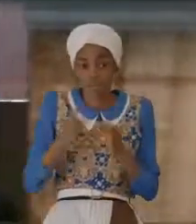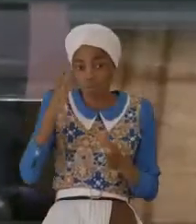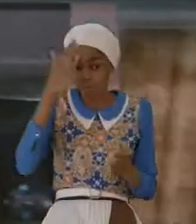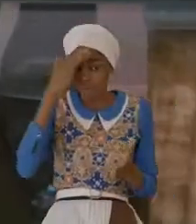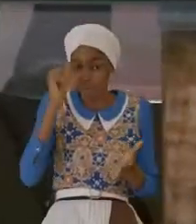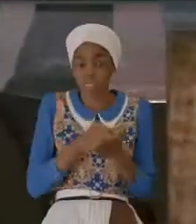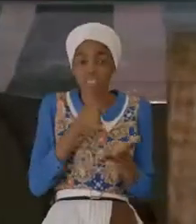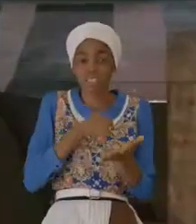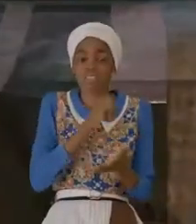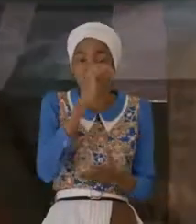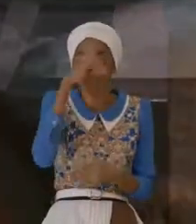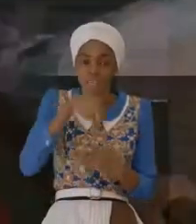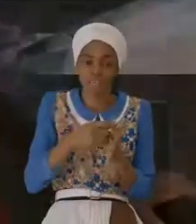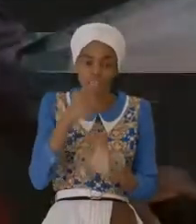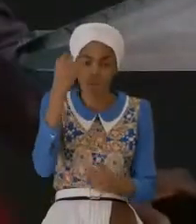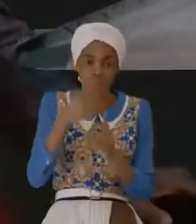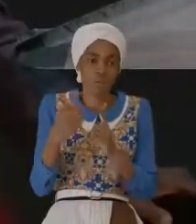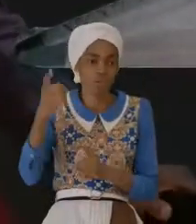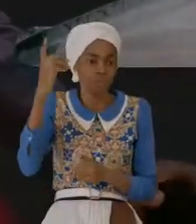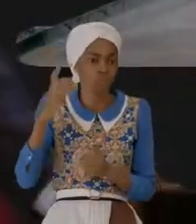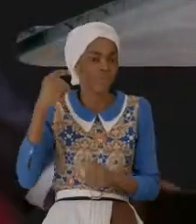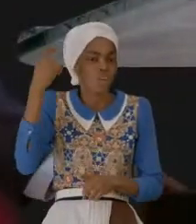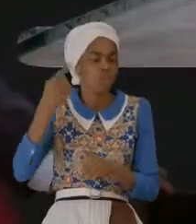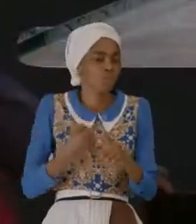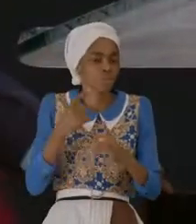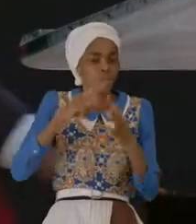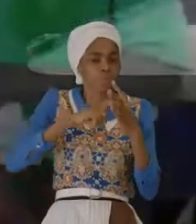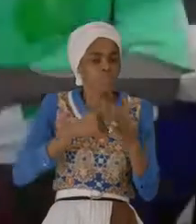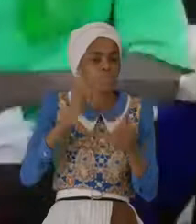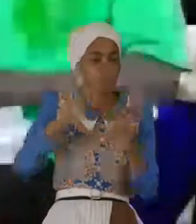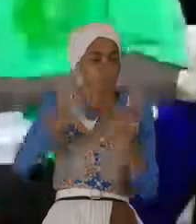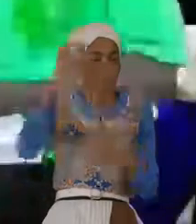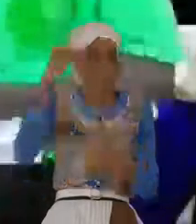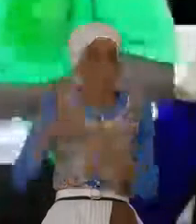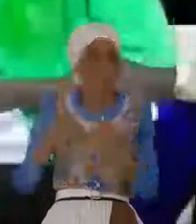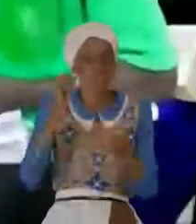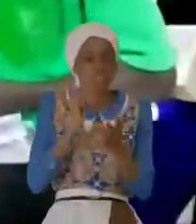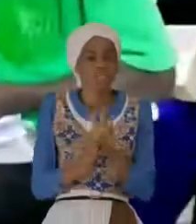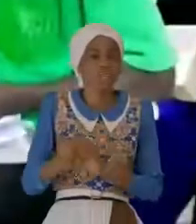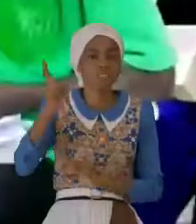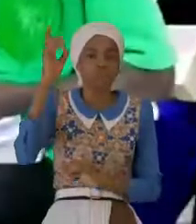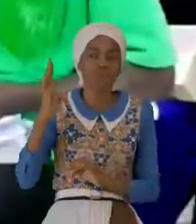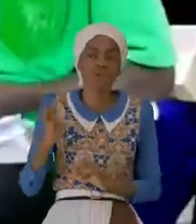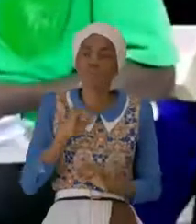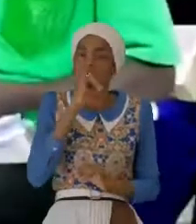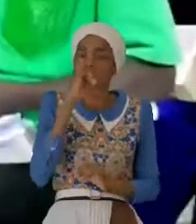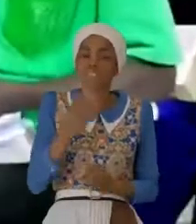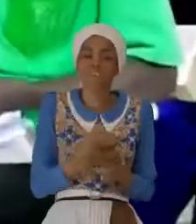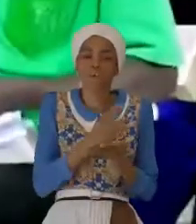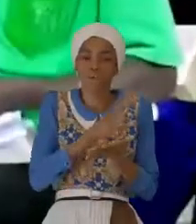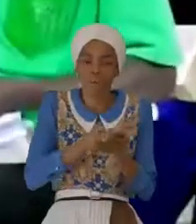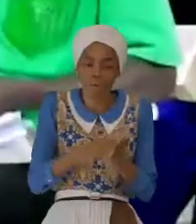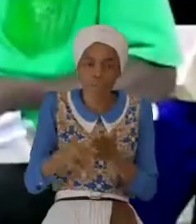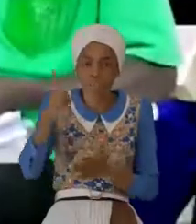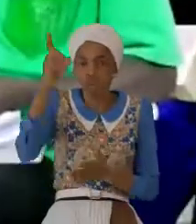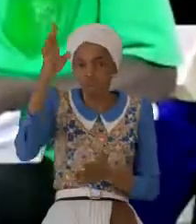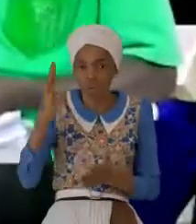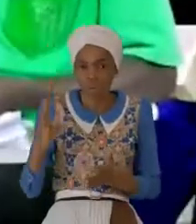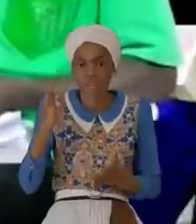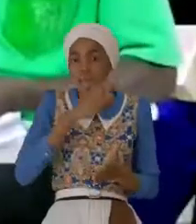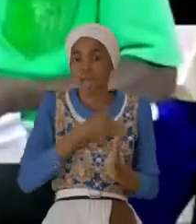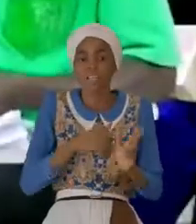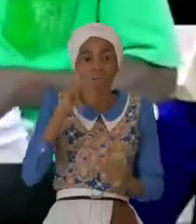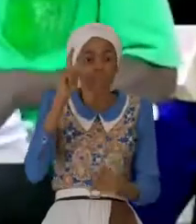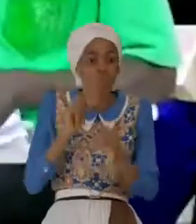from the beginning to the end and that God is a holy God and those who are going